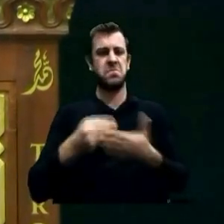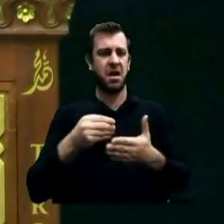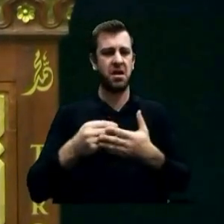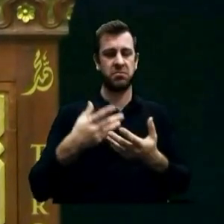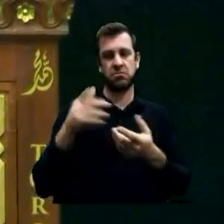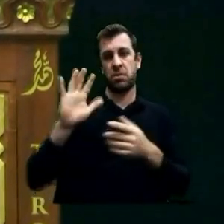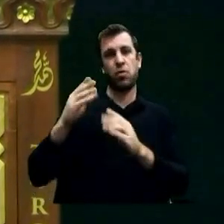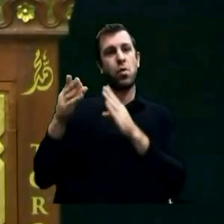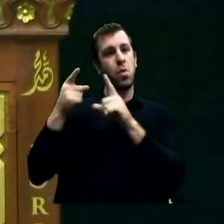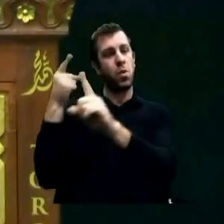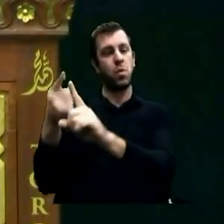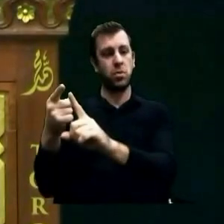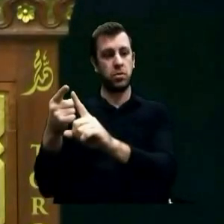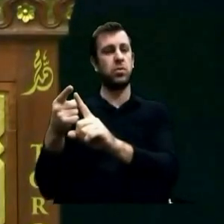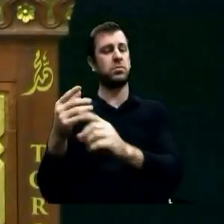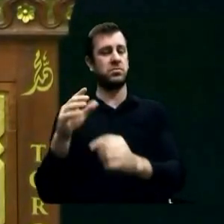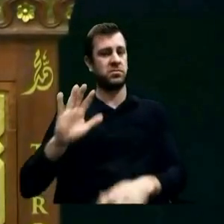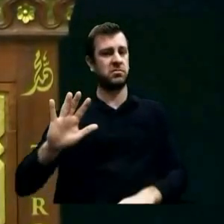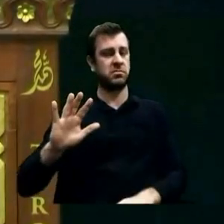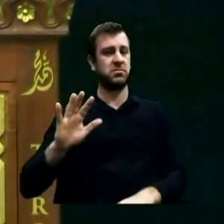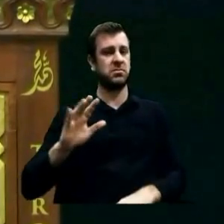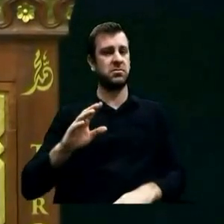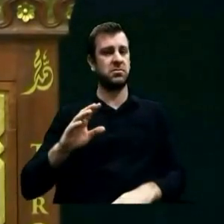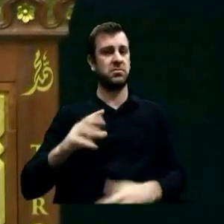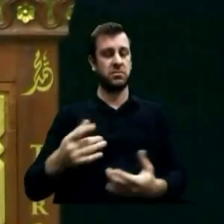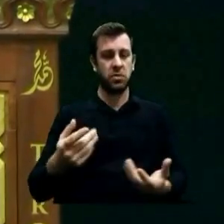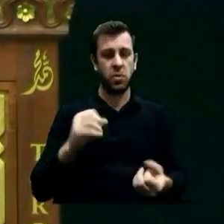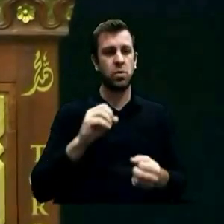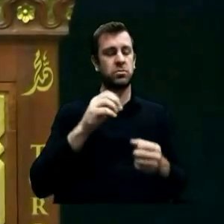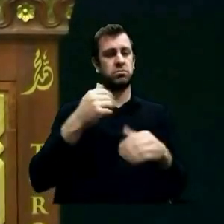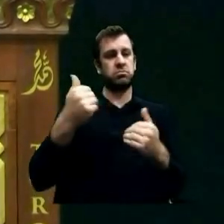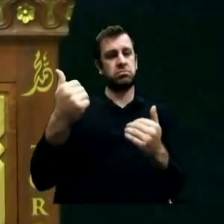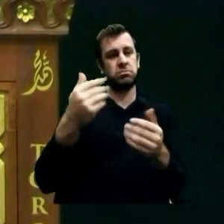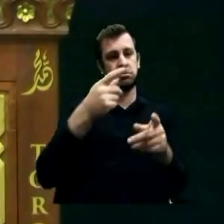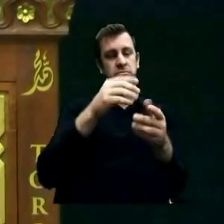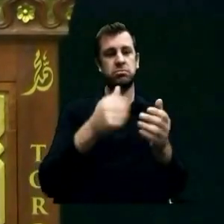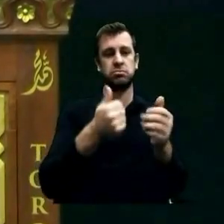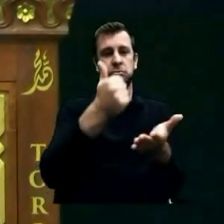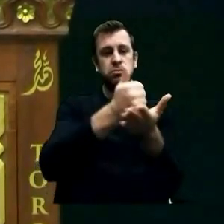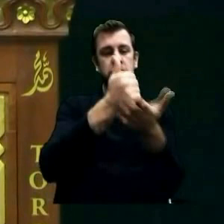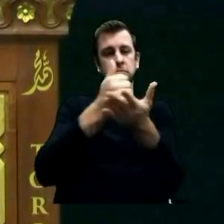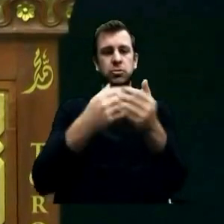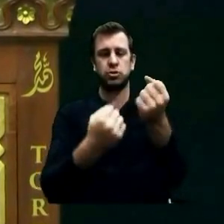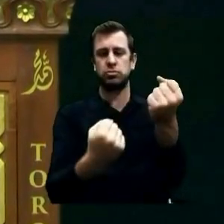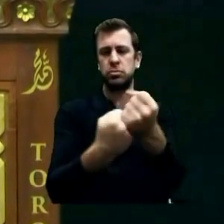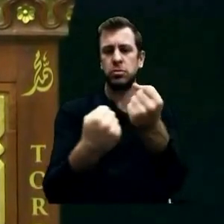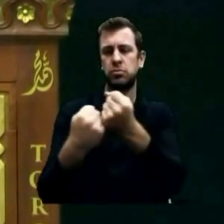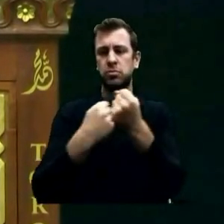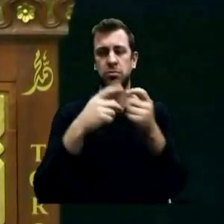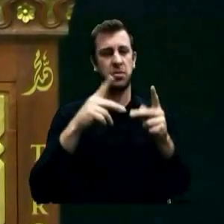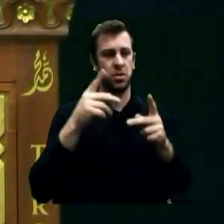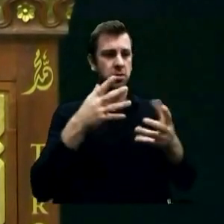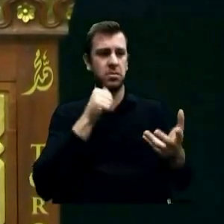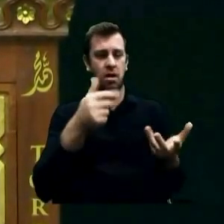be opposed to those whom they should be supporting, because those who are on the opposition are on haq. And if